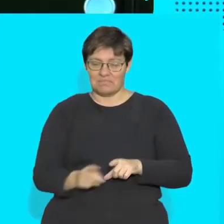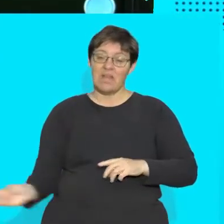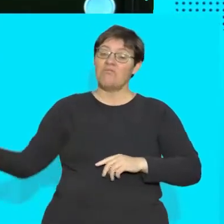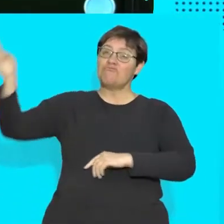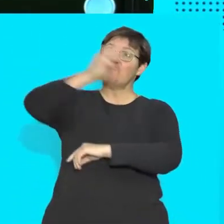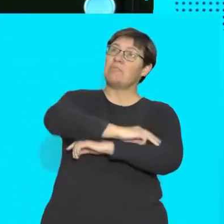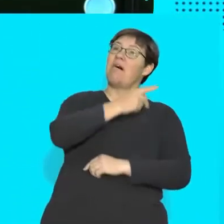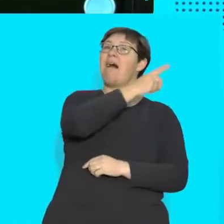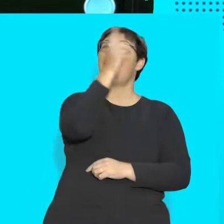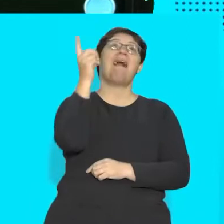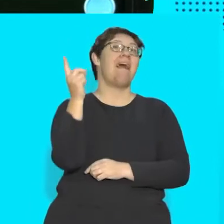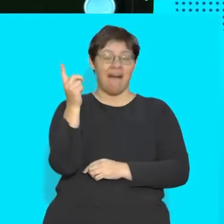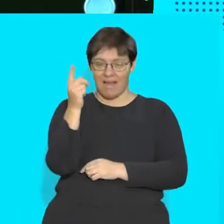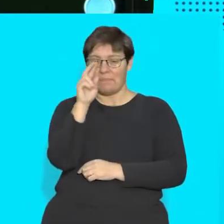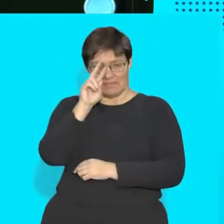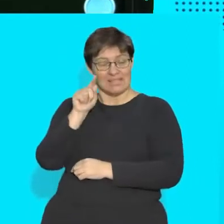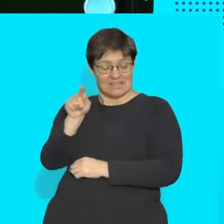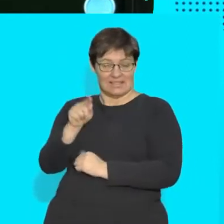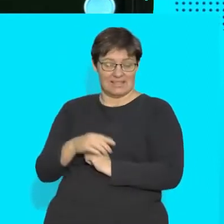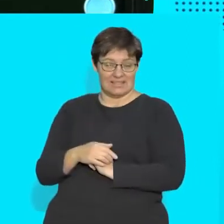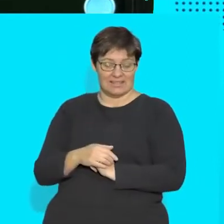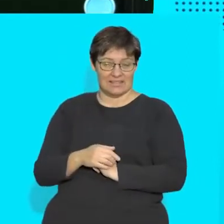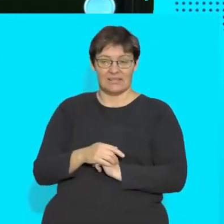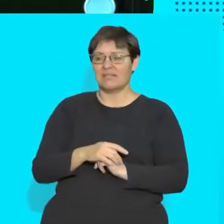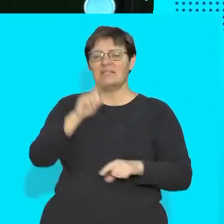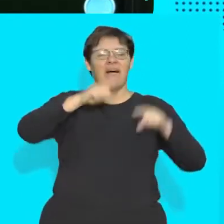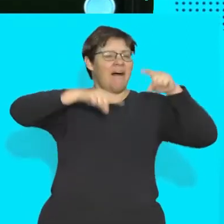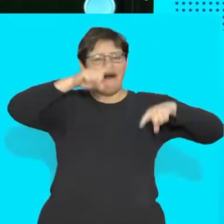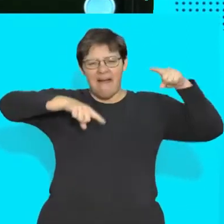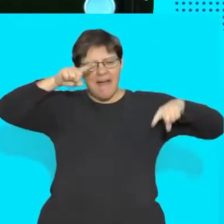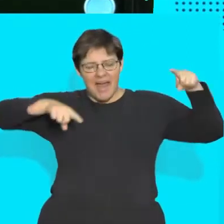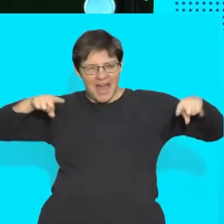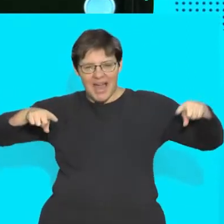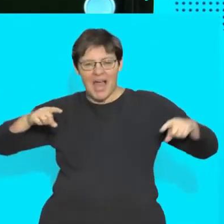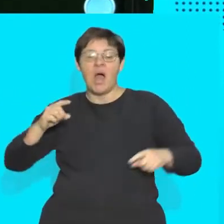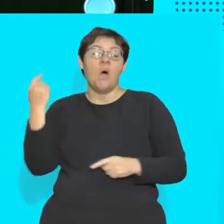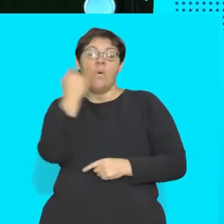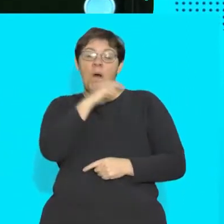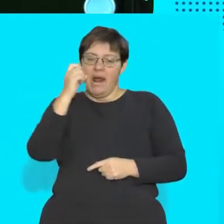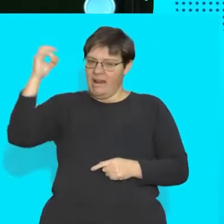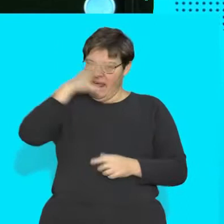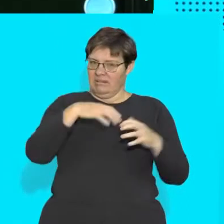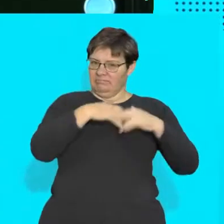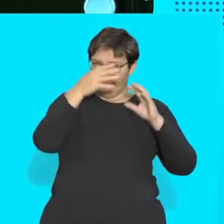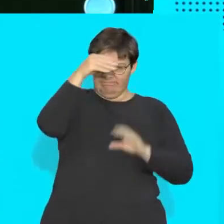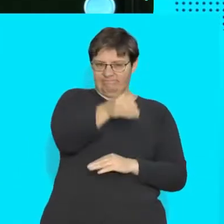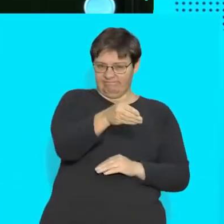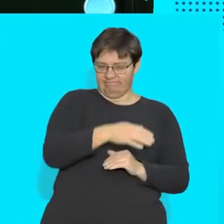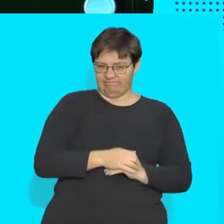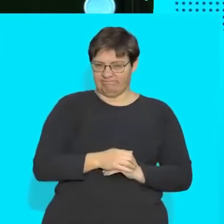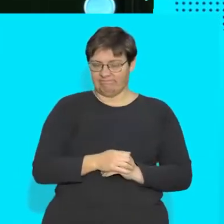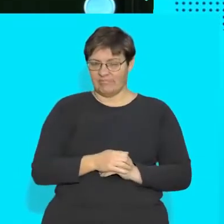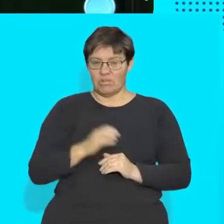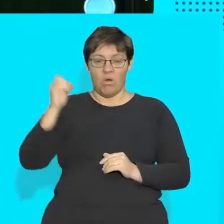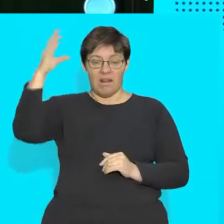in the sky, this is what we see. And these are all the colors that white light is made up of. So the light